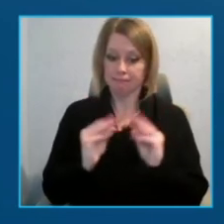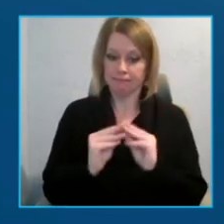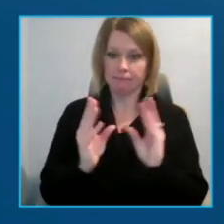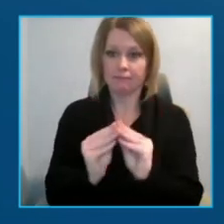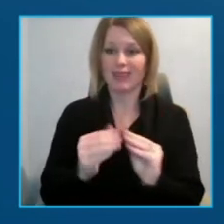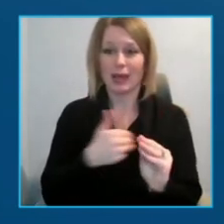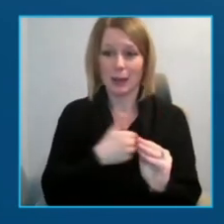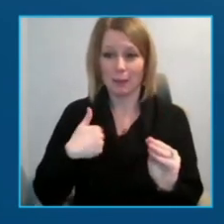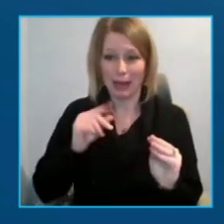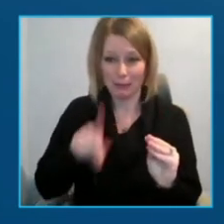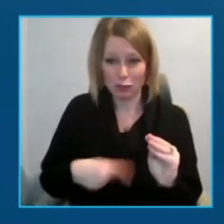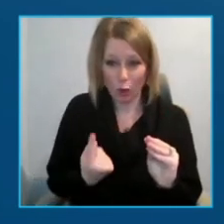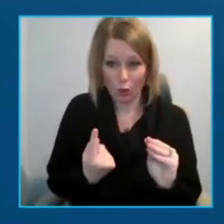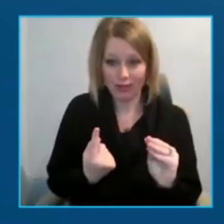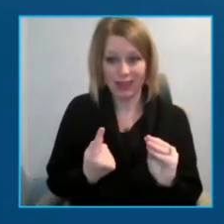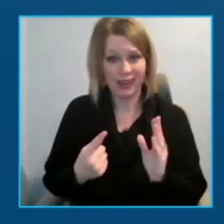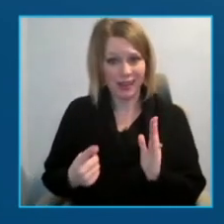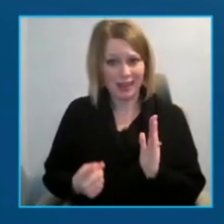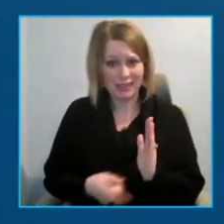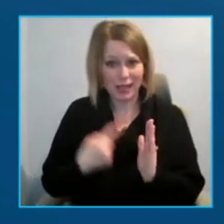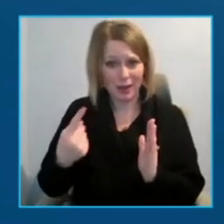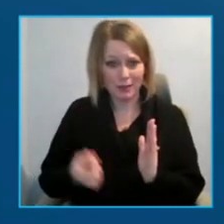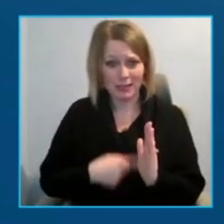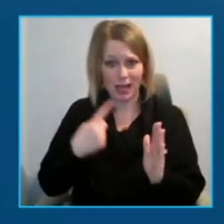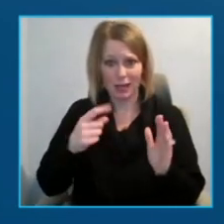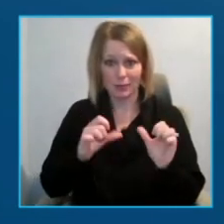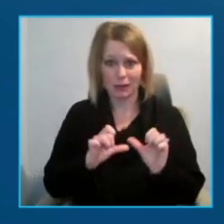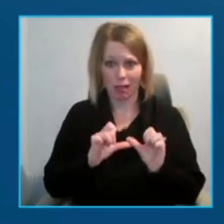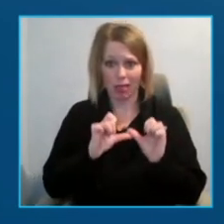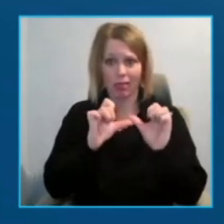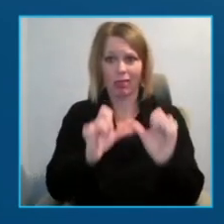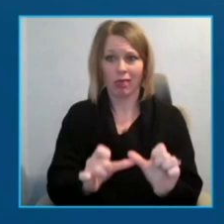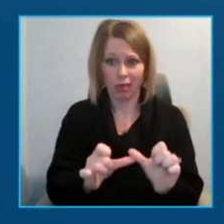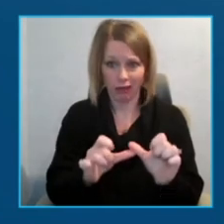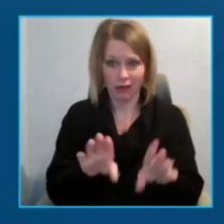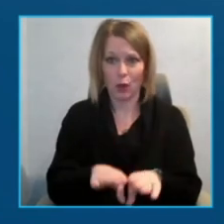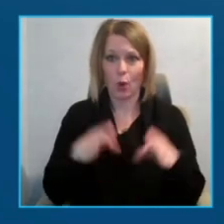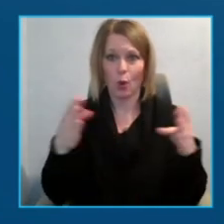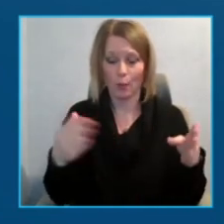as long as the open members meeting. So the typical